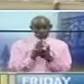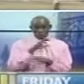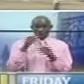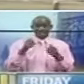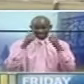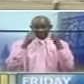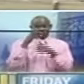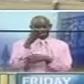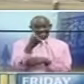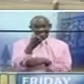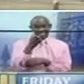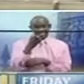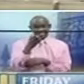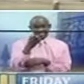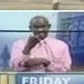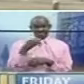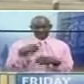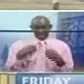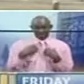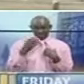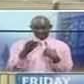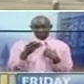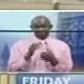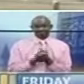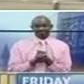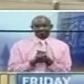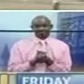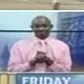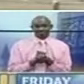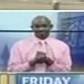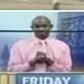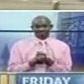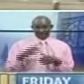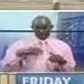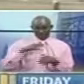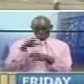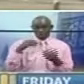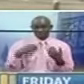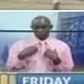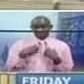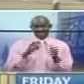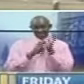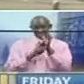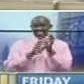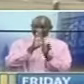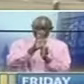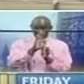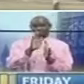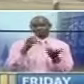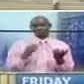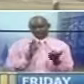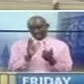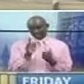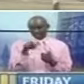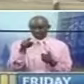champions and world record holders, they are there. And everybody is defending east or